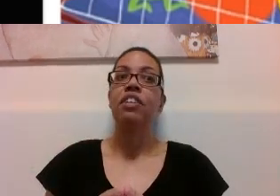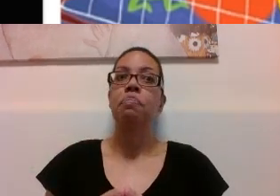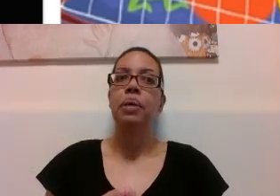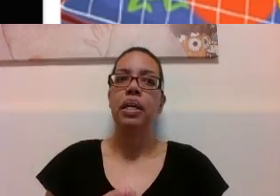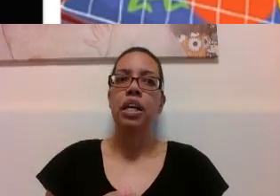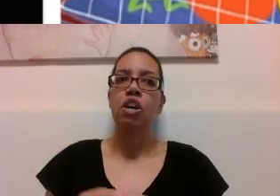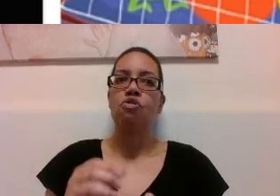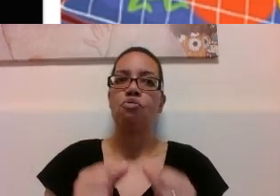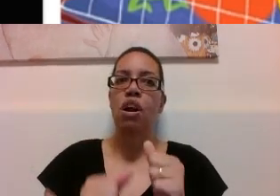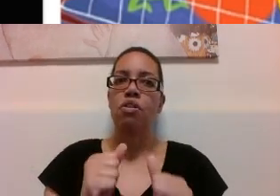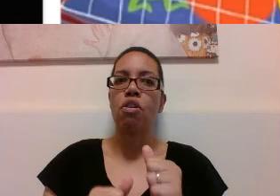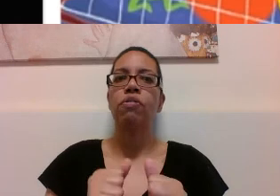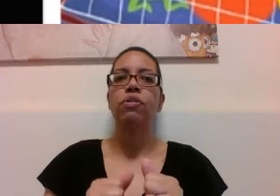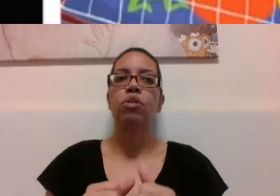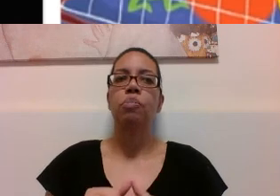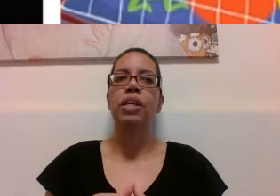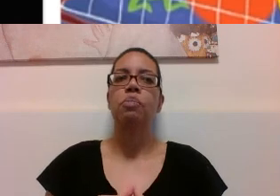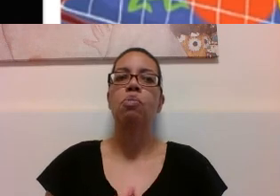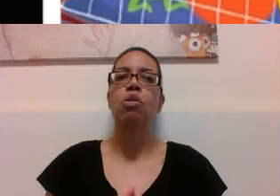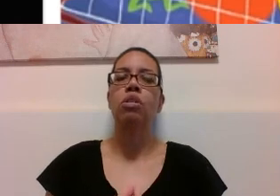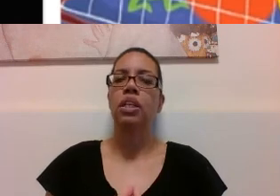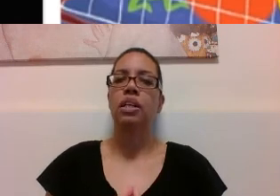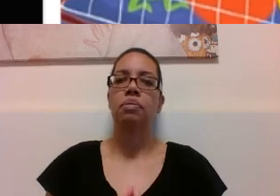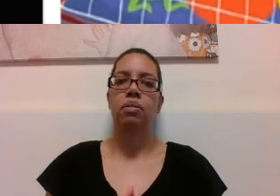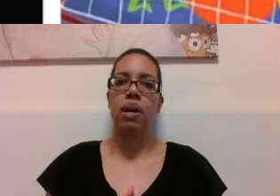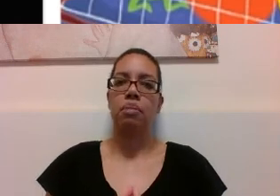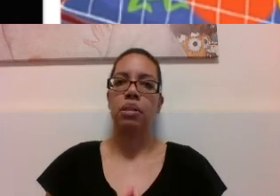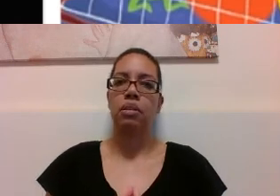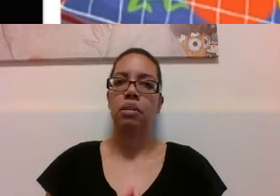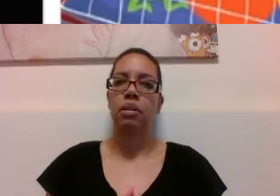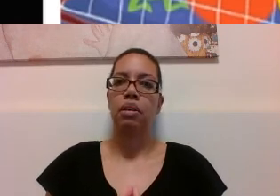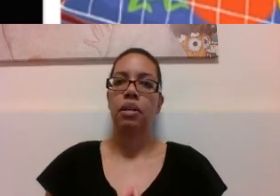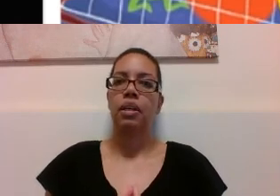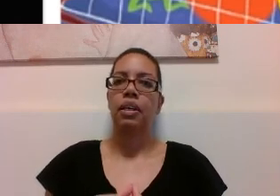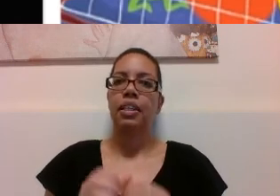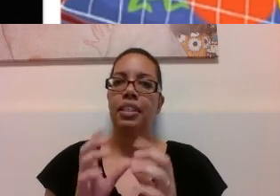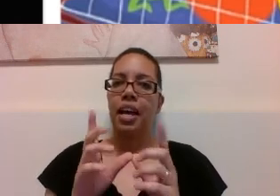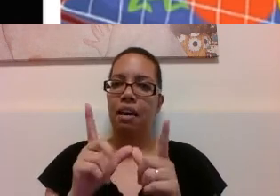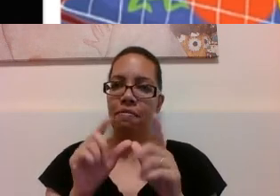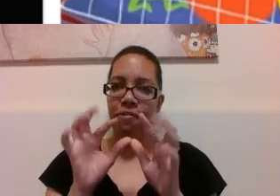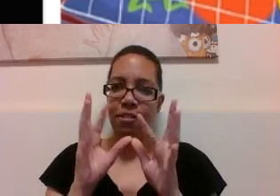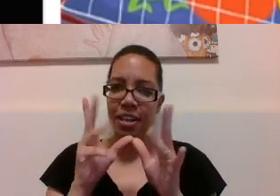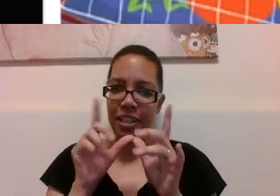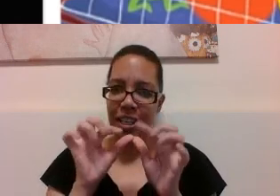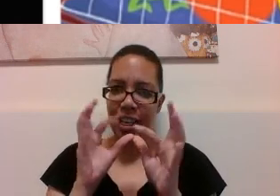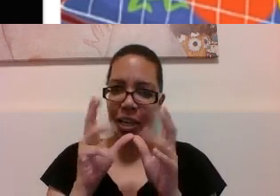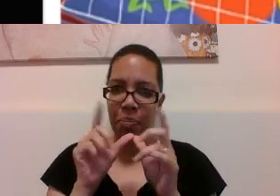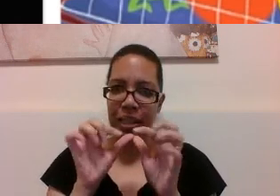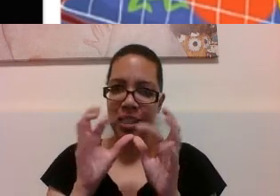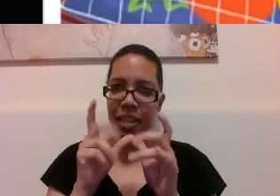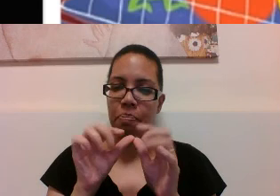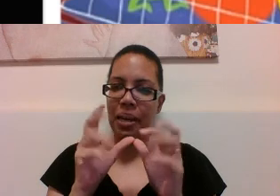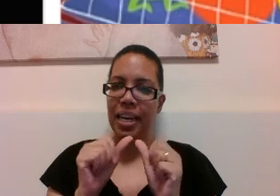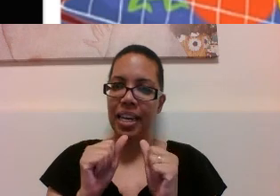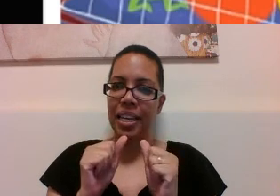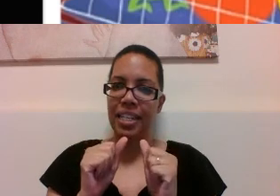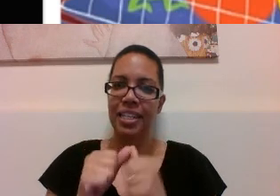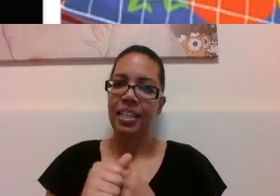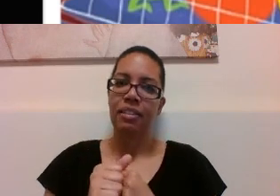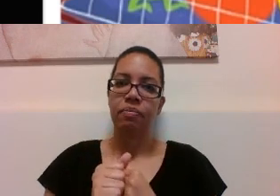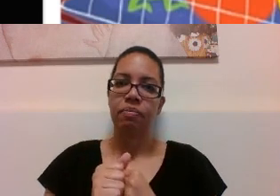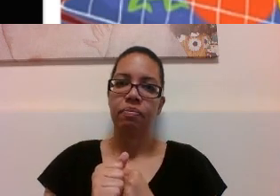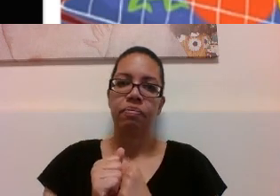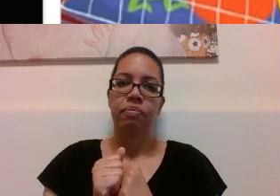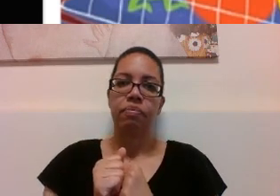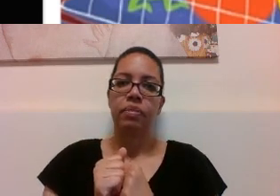And the evil bee ran off to commit more terrible crimes. Time for a dip, little